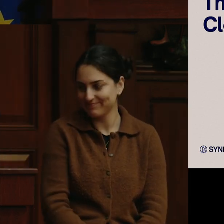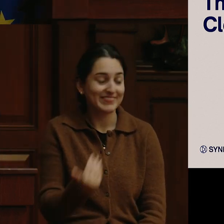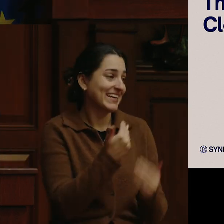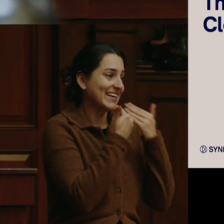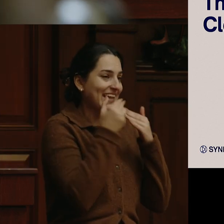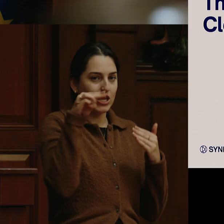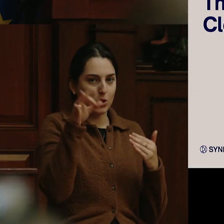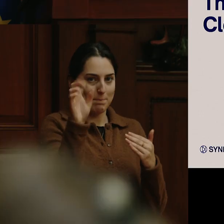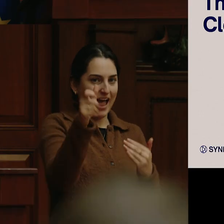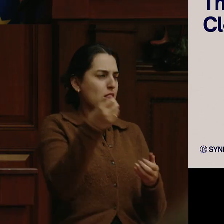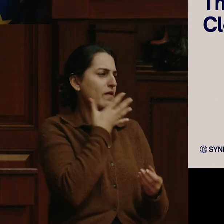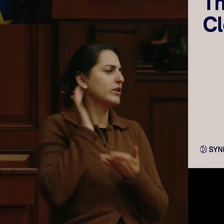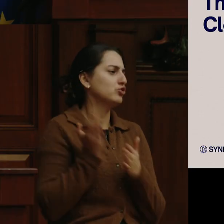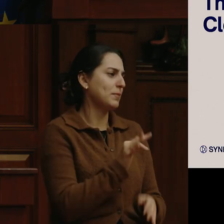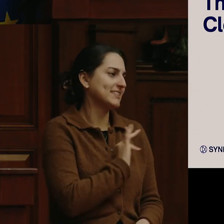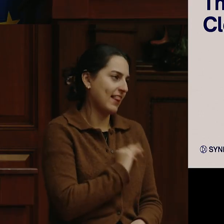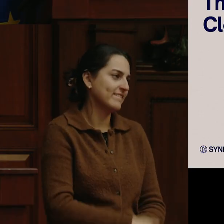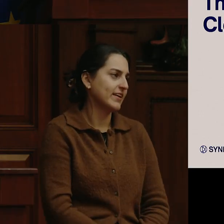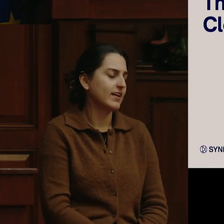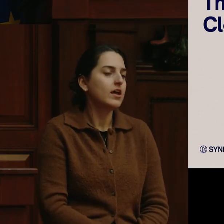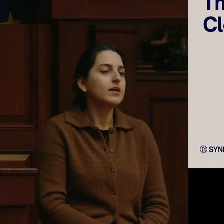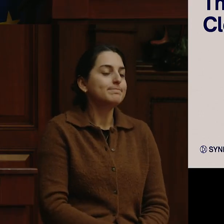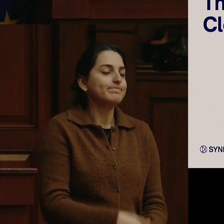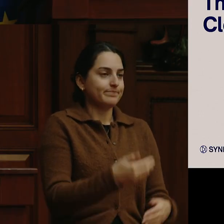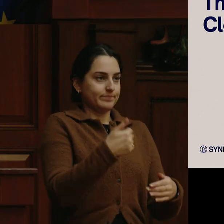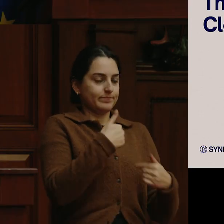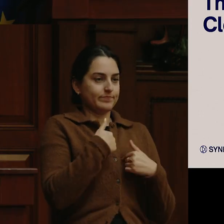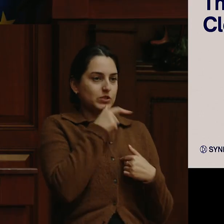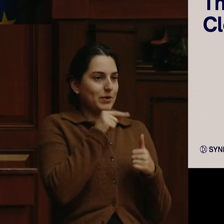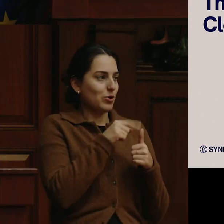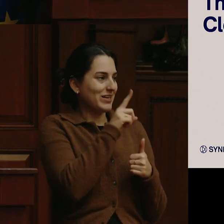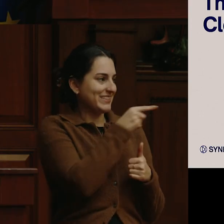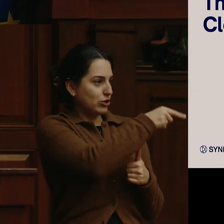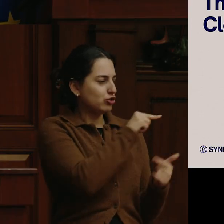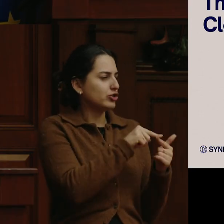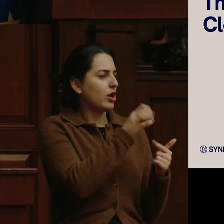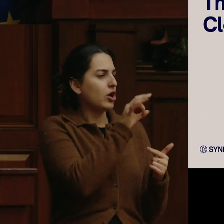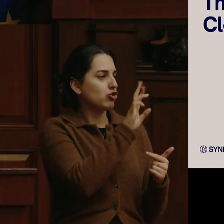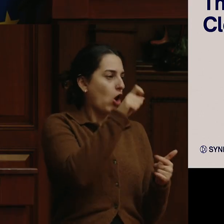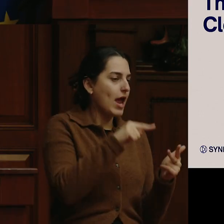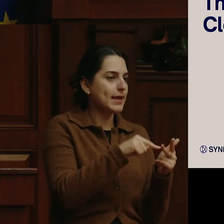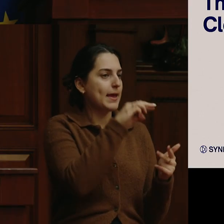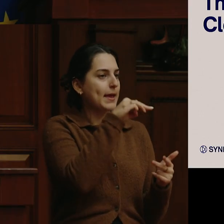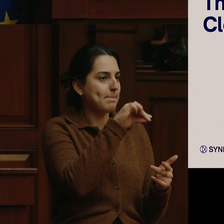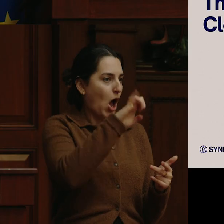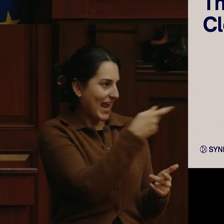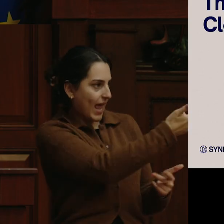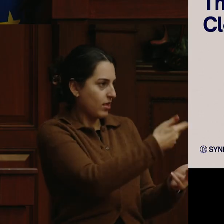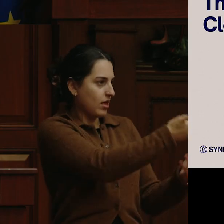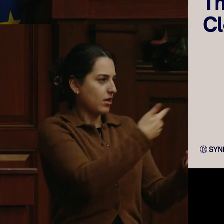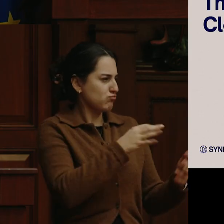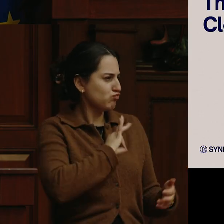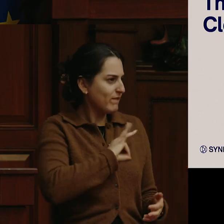Thank you, Mags, for that lovely introduction. And on behalf of Deirdre, Grania, Monica, it's a real